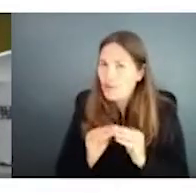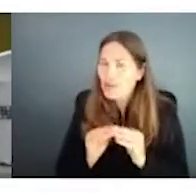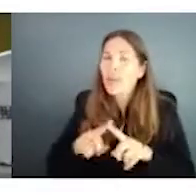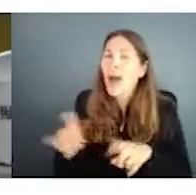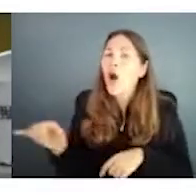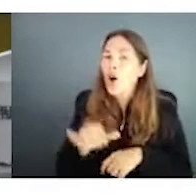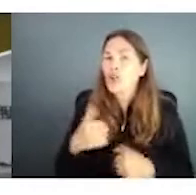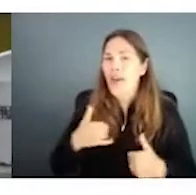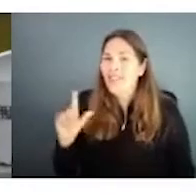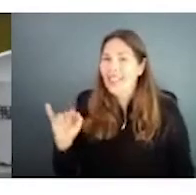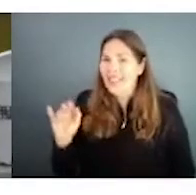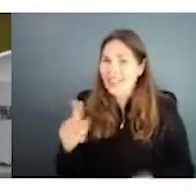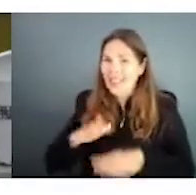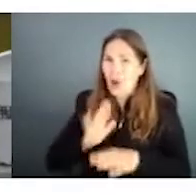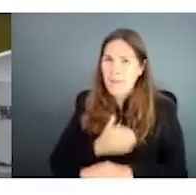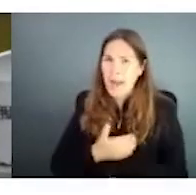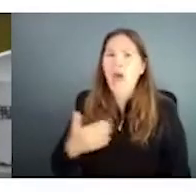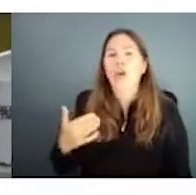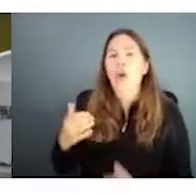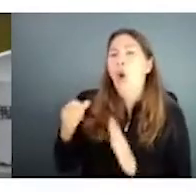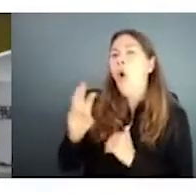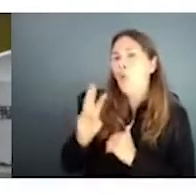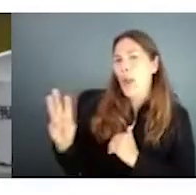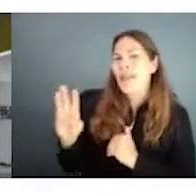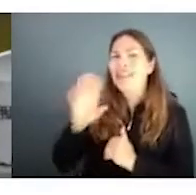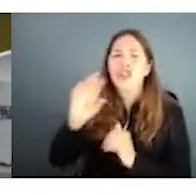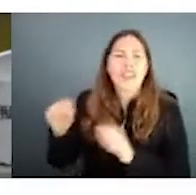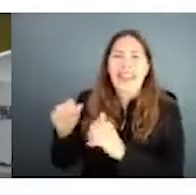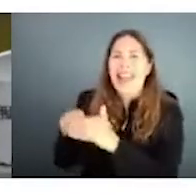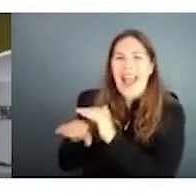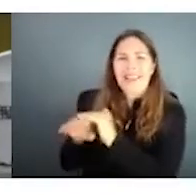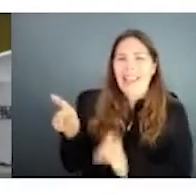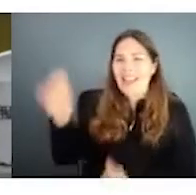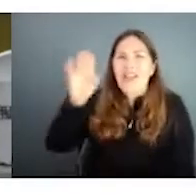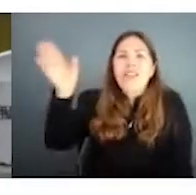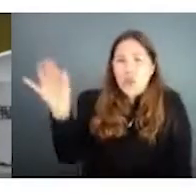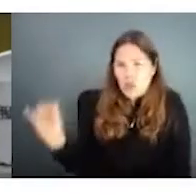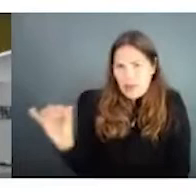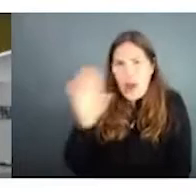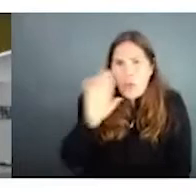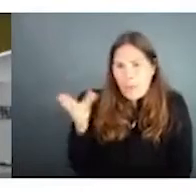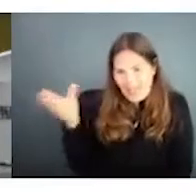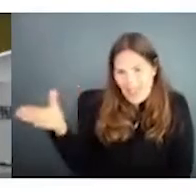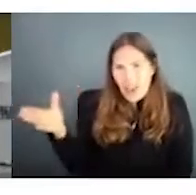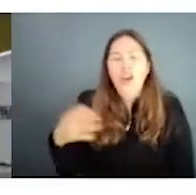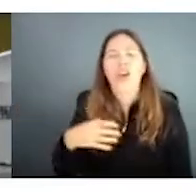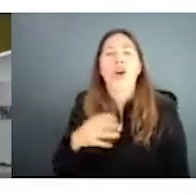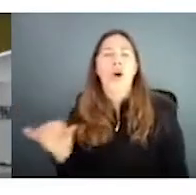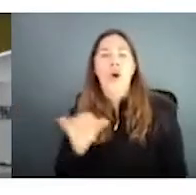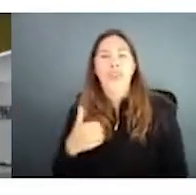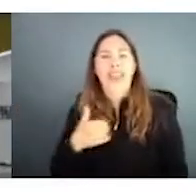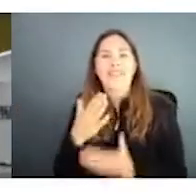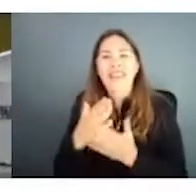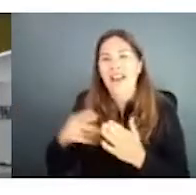a link out to my webpage where they will be accessible in the future as well. There's also some